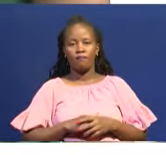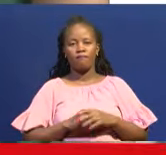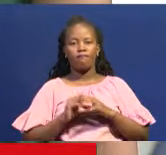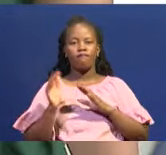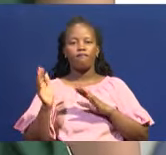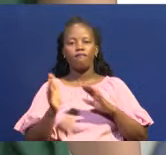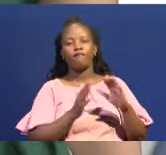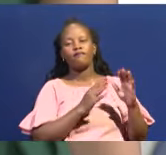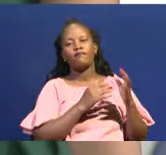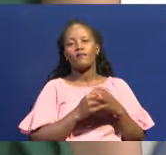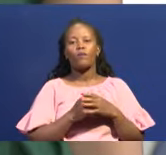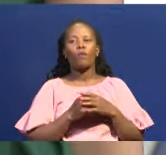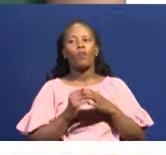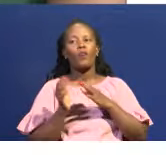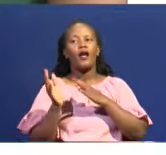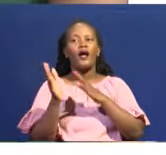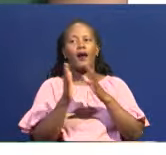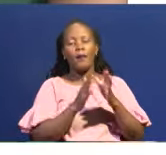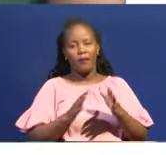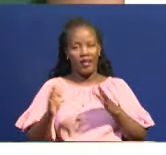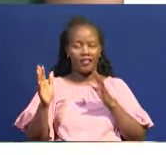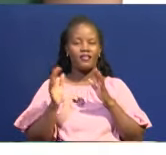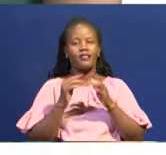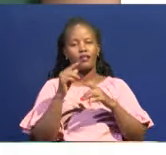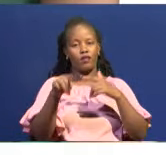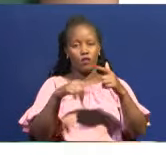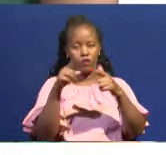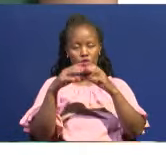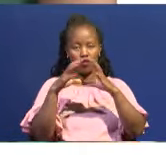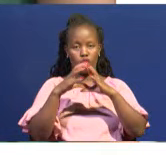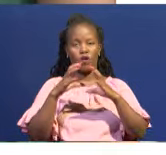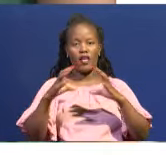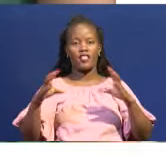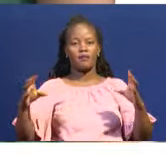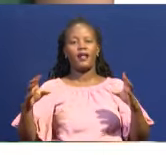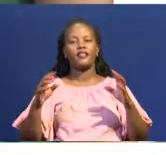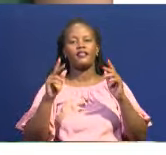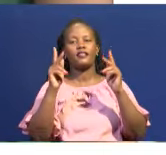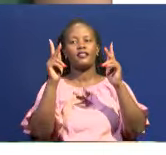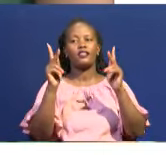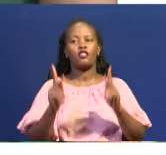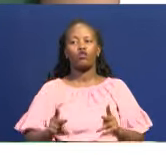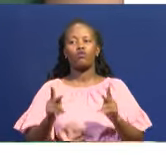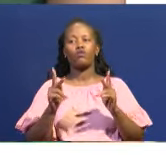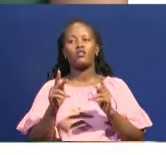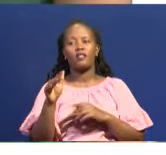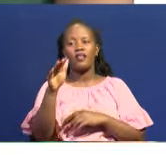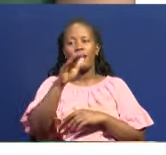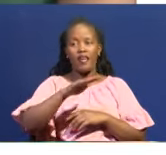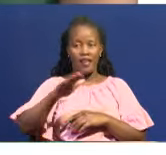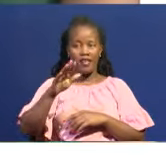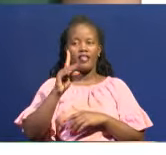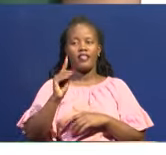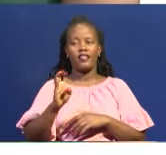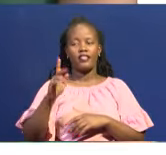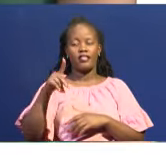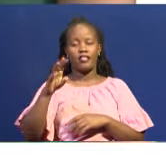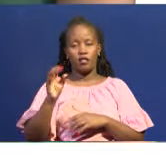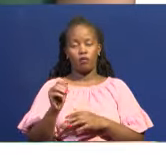Plans are underway to expand the Kenya Pipeline Company Kisumu Depot to enable it to serve the neighboring